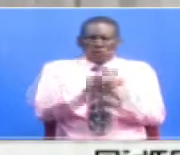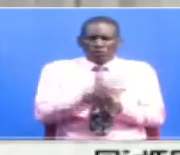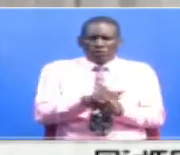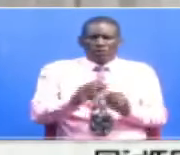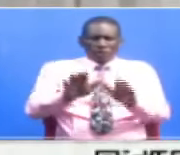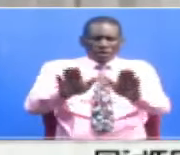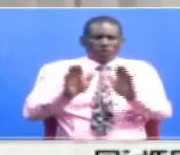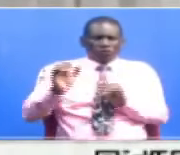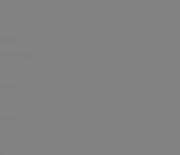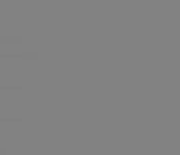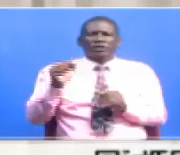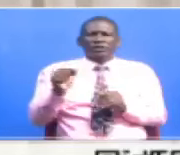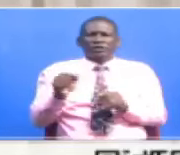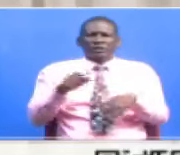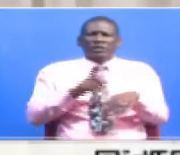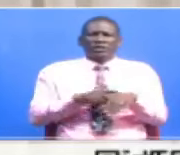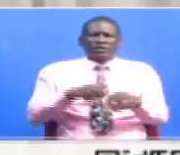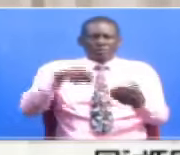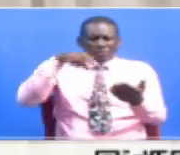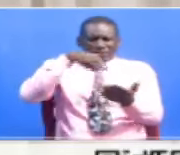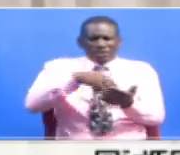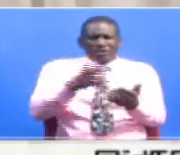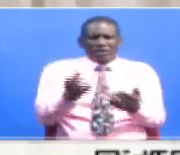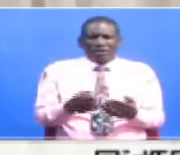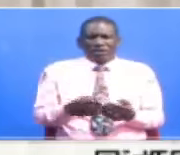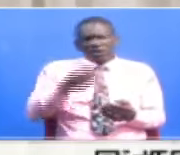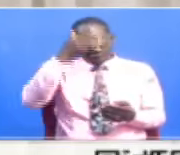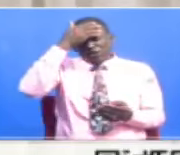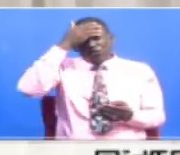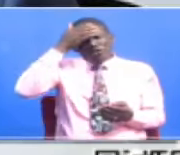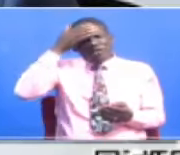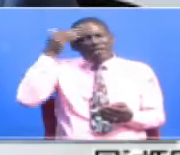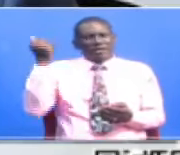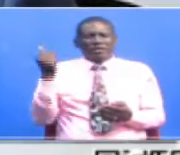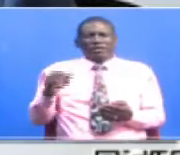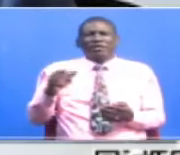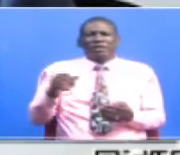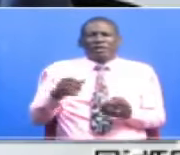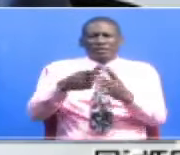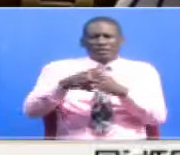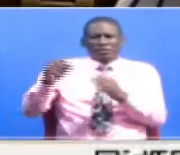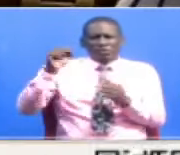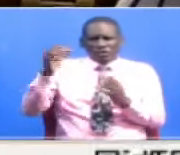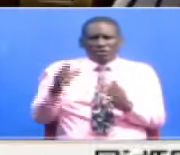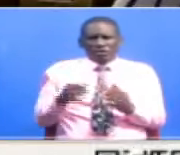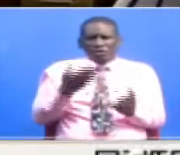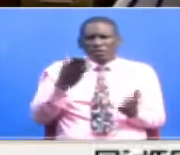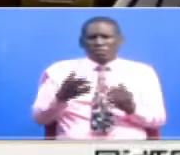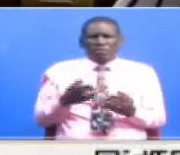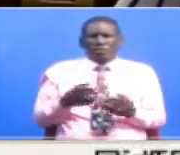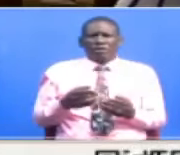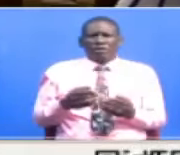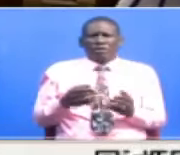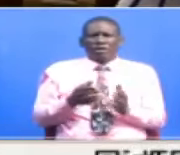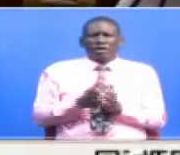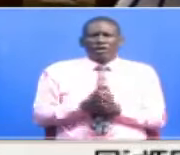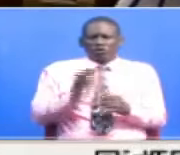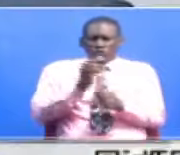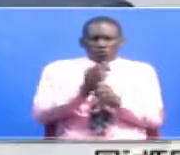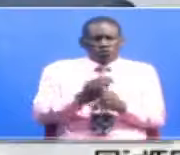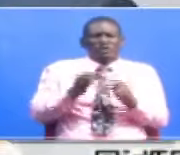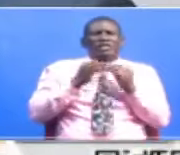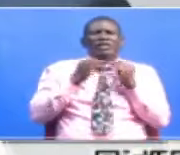will avoid politics, when they take to the pulpit, they forget immediately. Perhaps goldfish memory. And you use